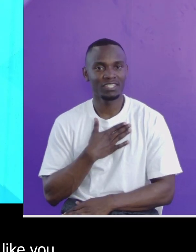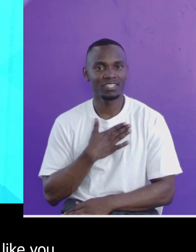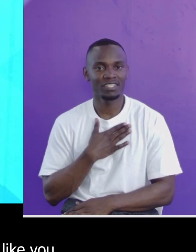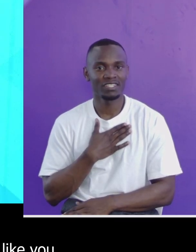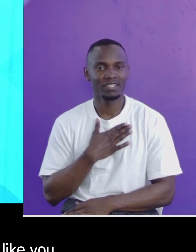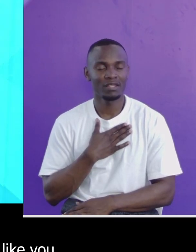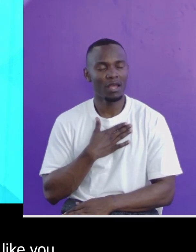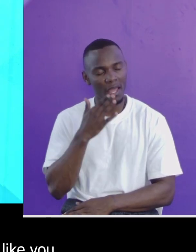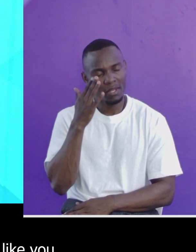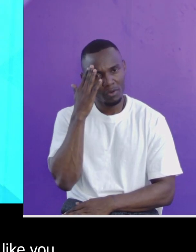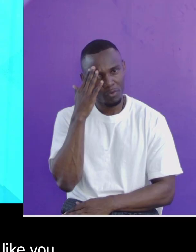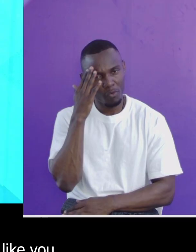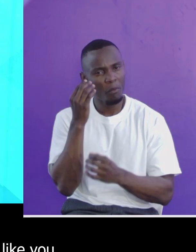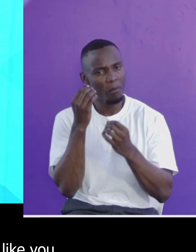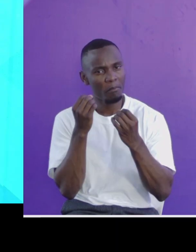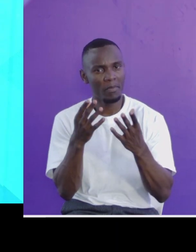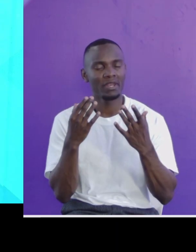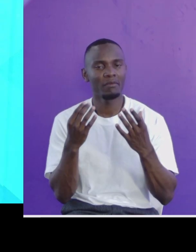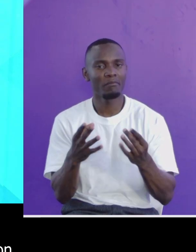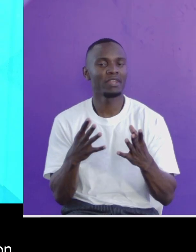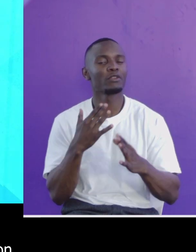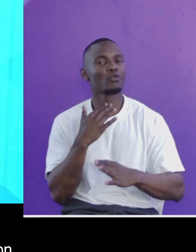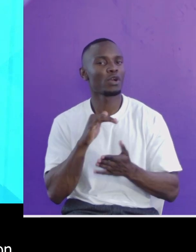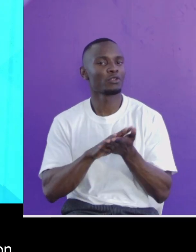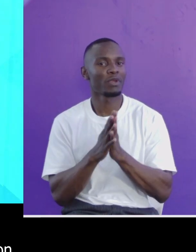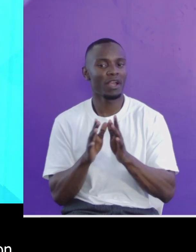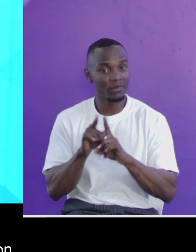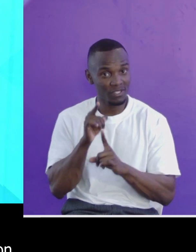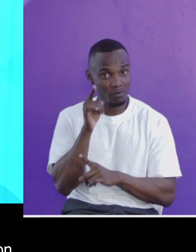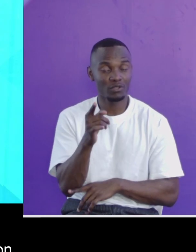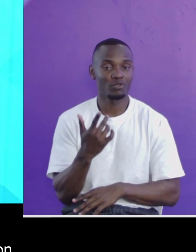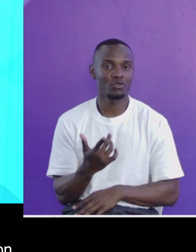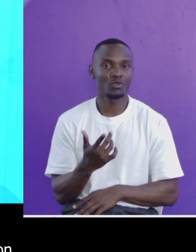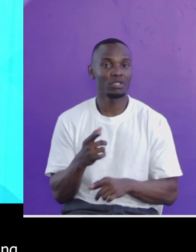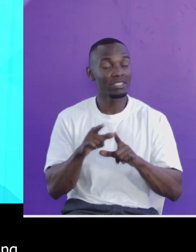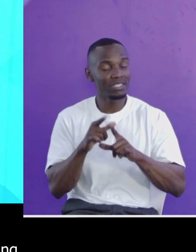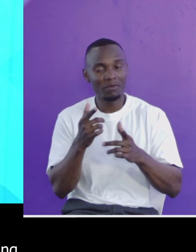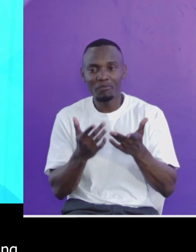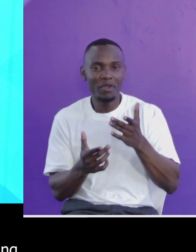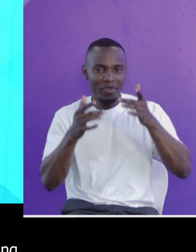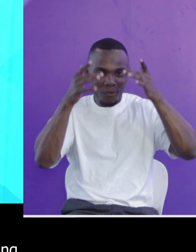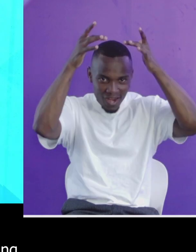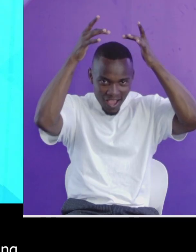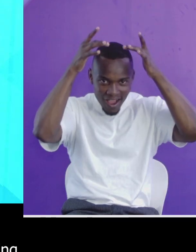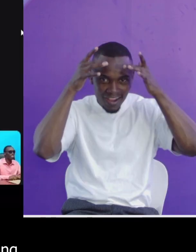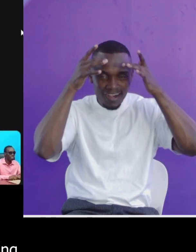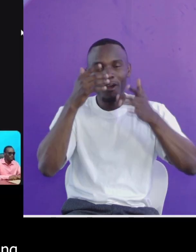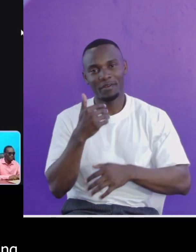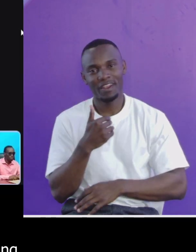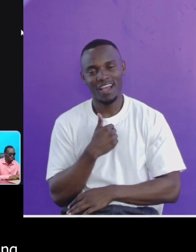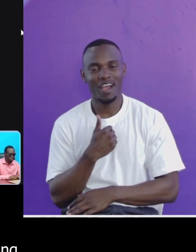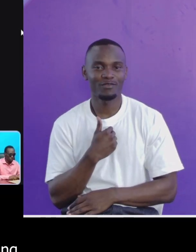I know there are so many who want to be like you, and at least wear a crown on their head that